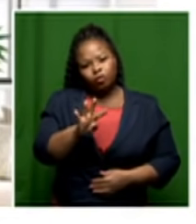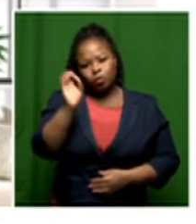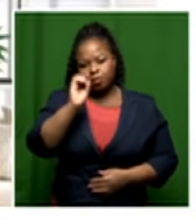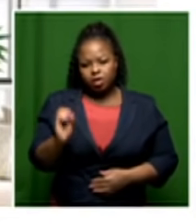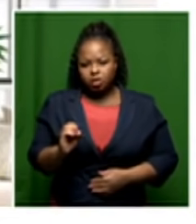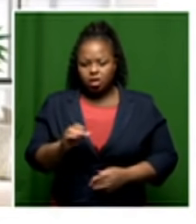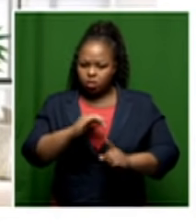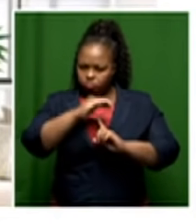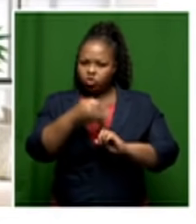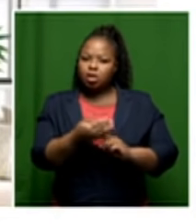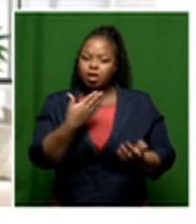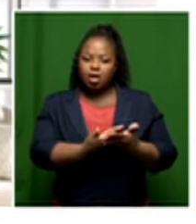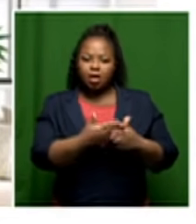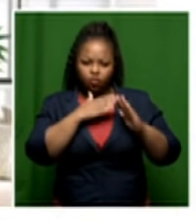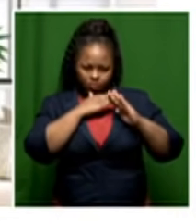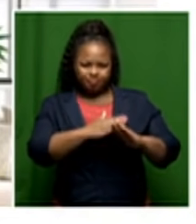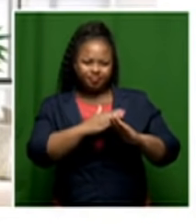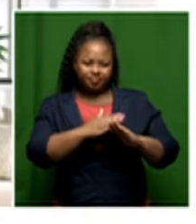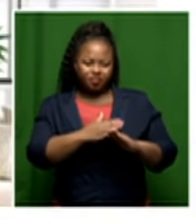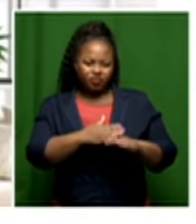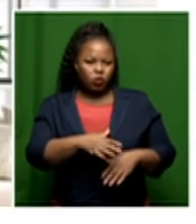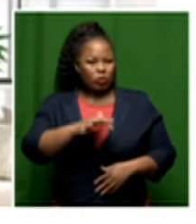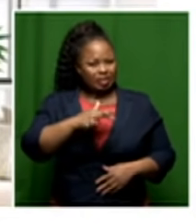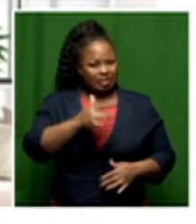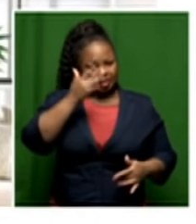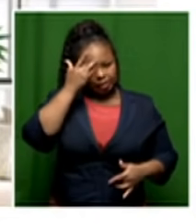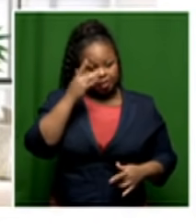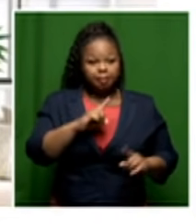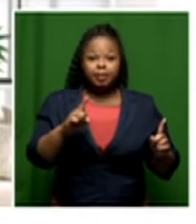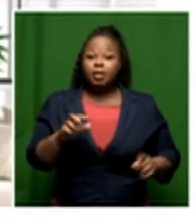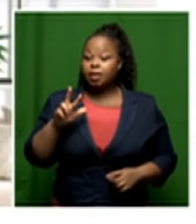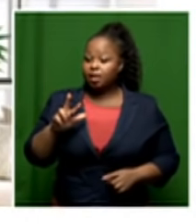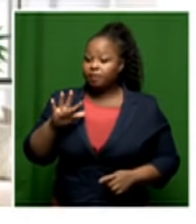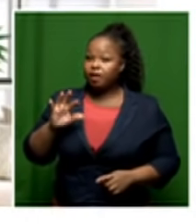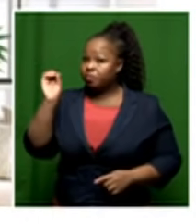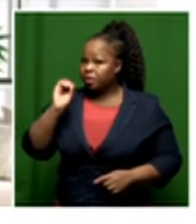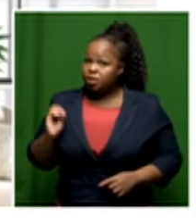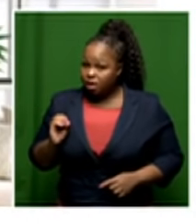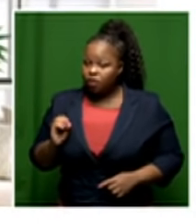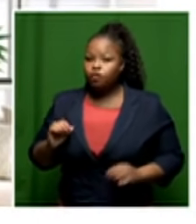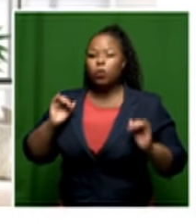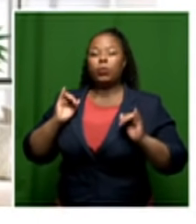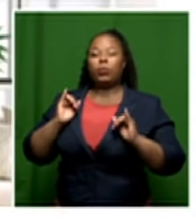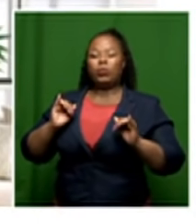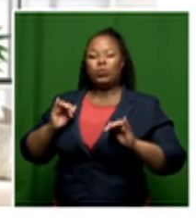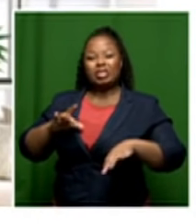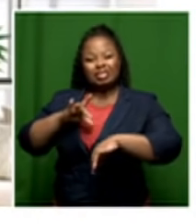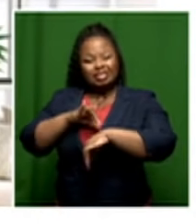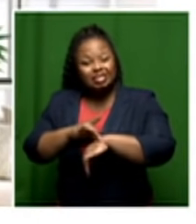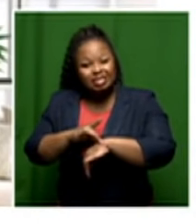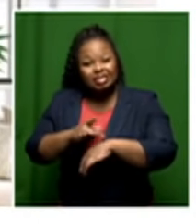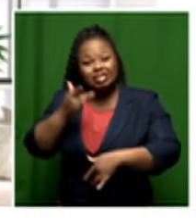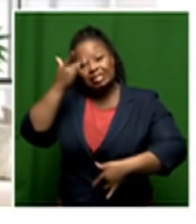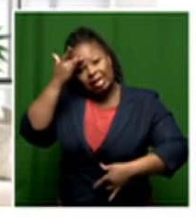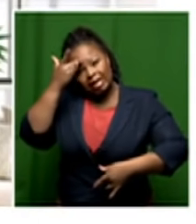protection, against a mild infection, but 85% protection against severe disease